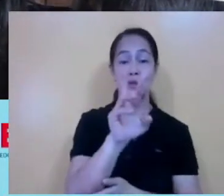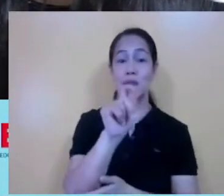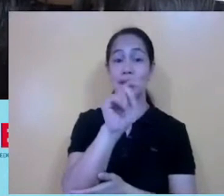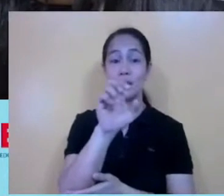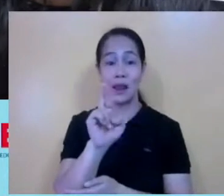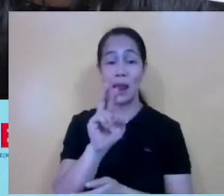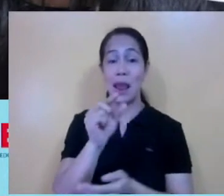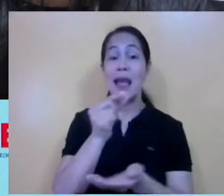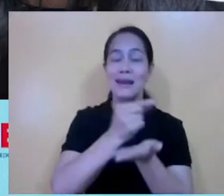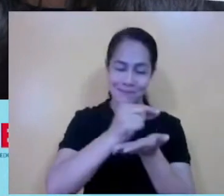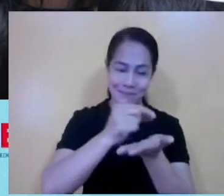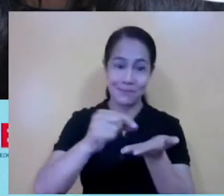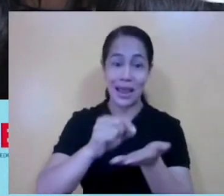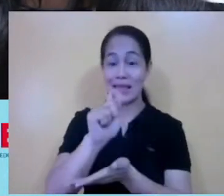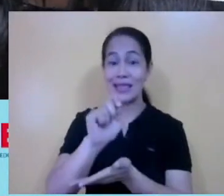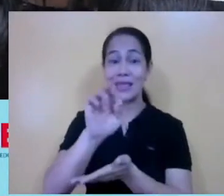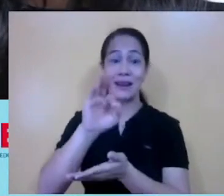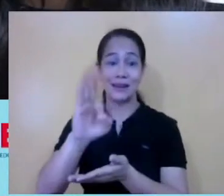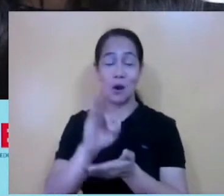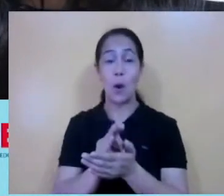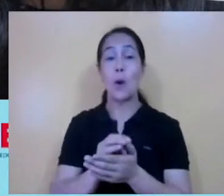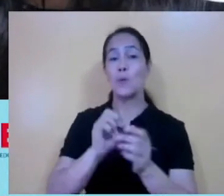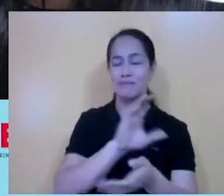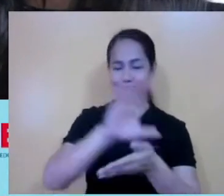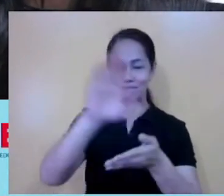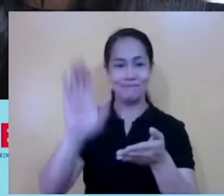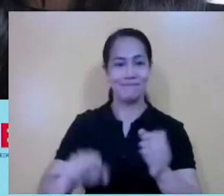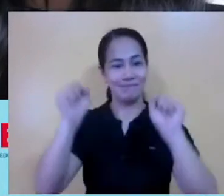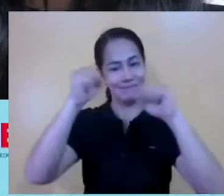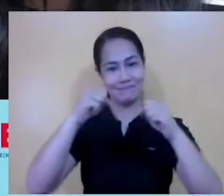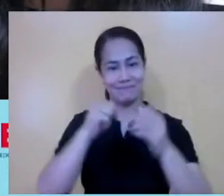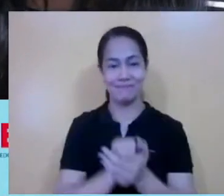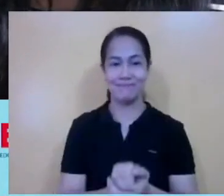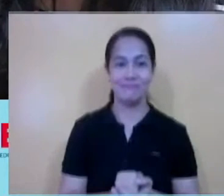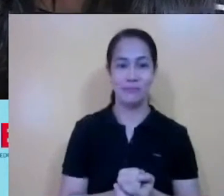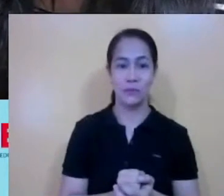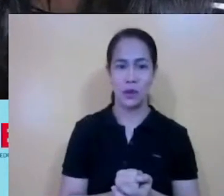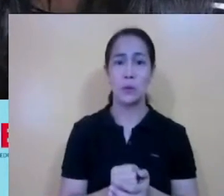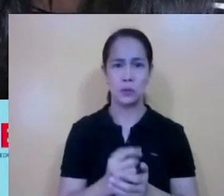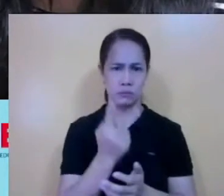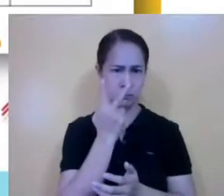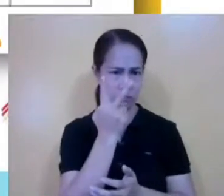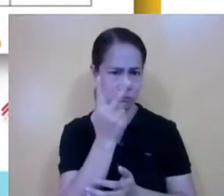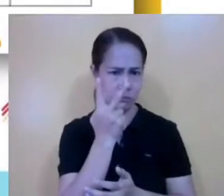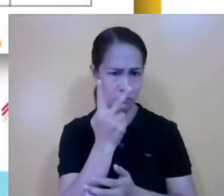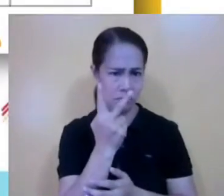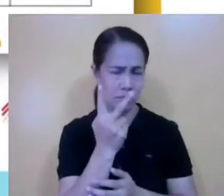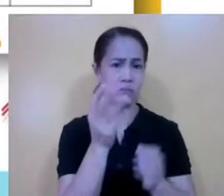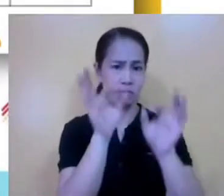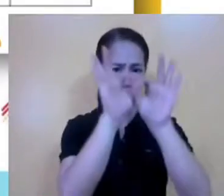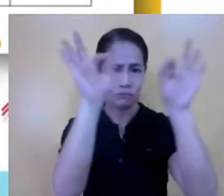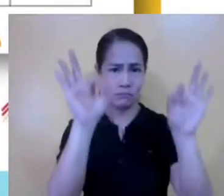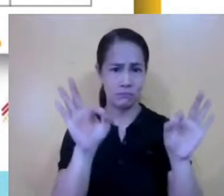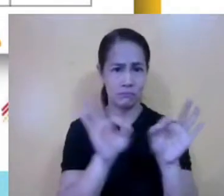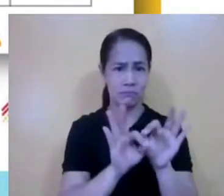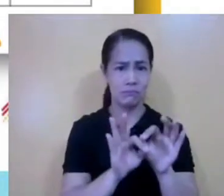ratee accomplished. So let's take a closer look at each of the forms. On your left, you have the teacher reflection